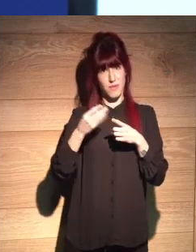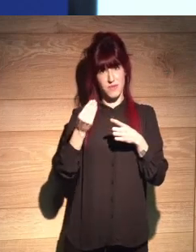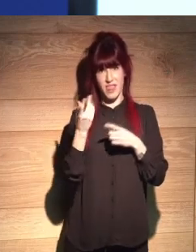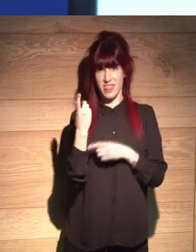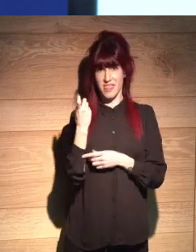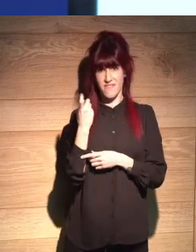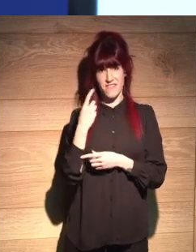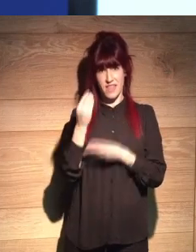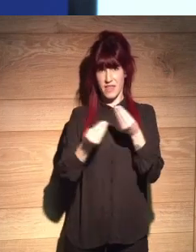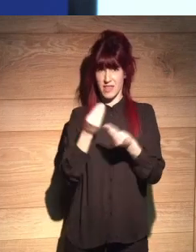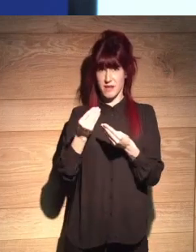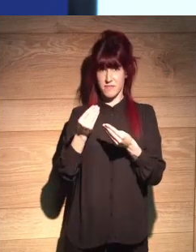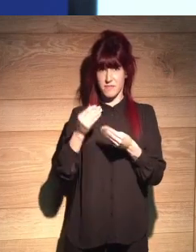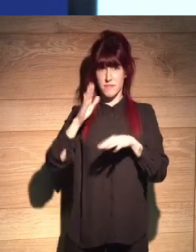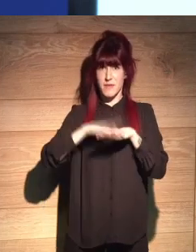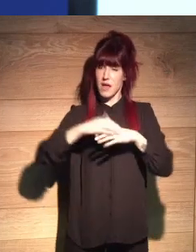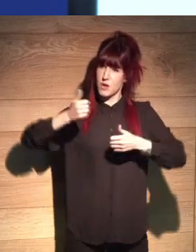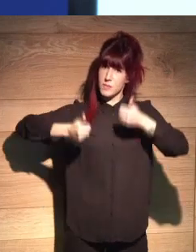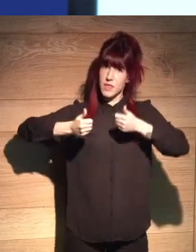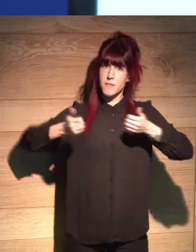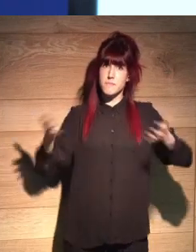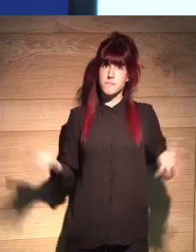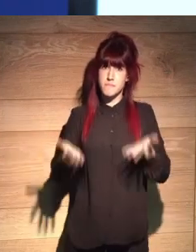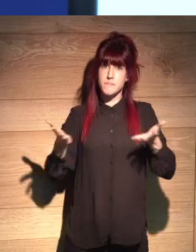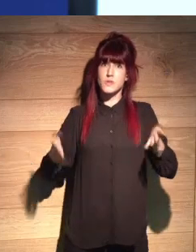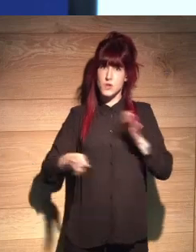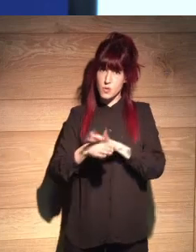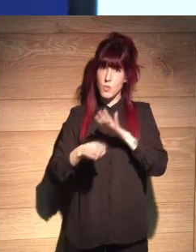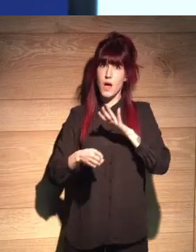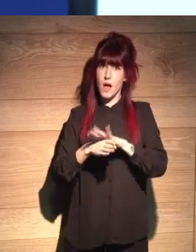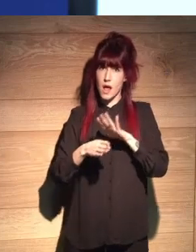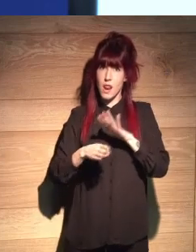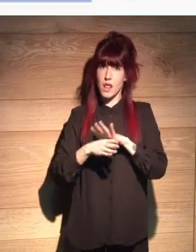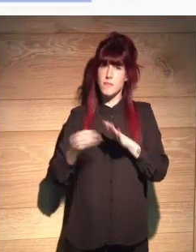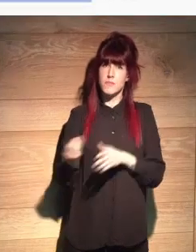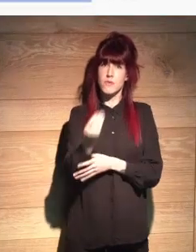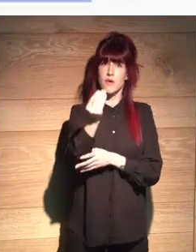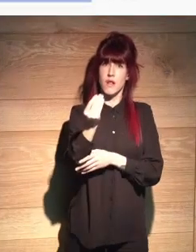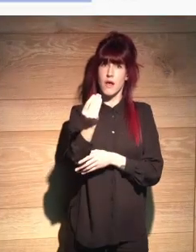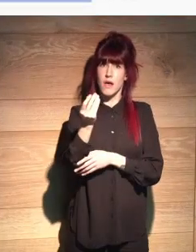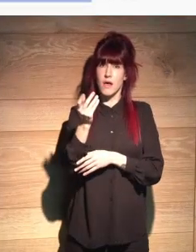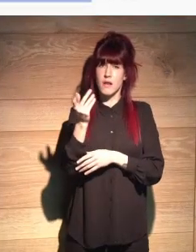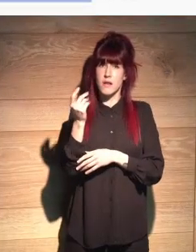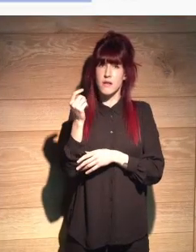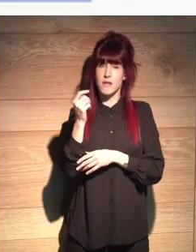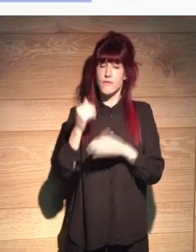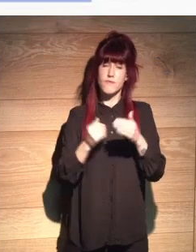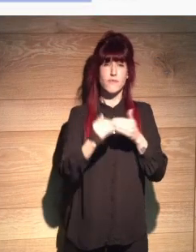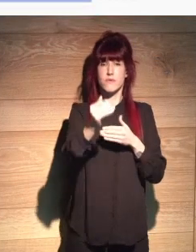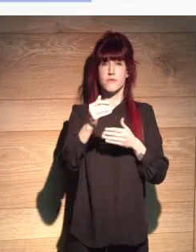international competitiveness and also be even better for the future when it goes to